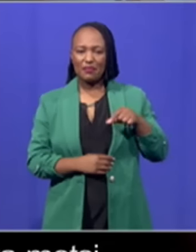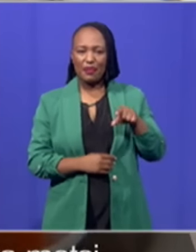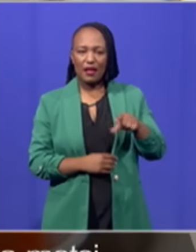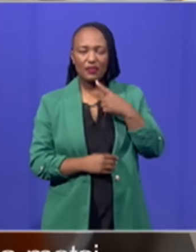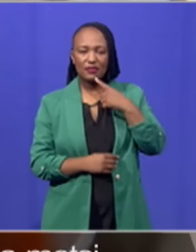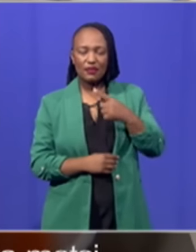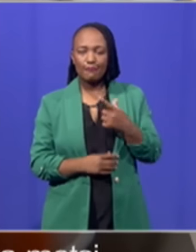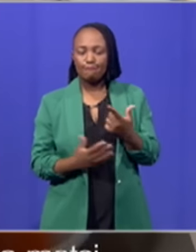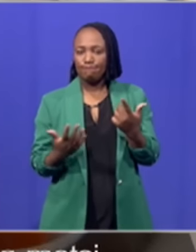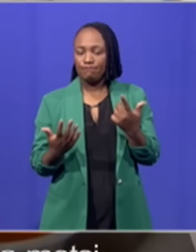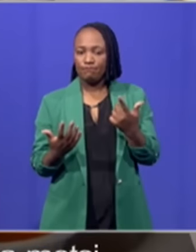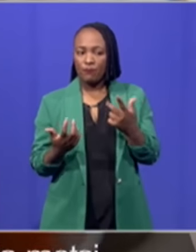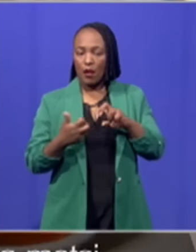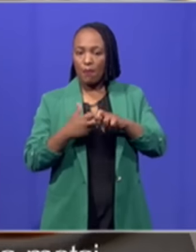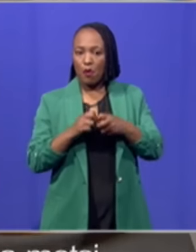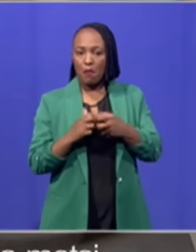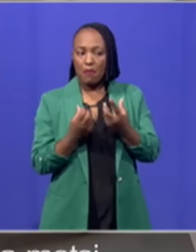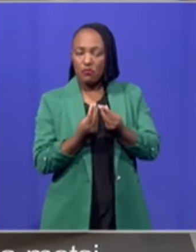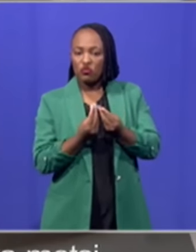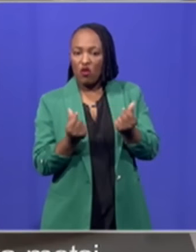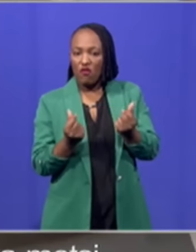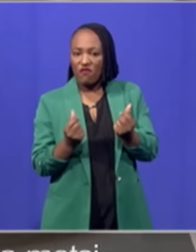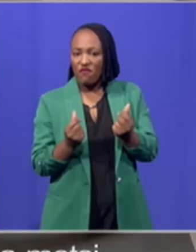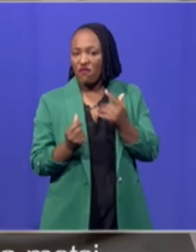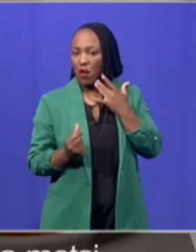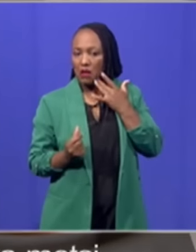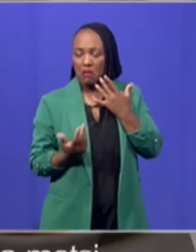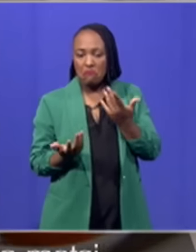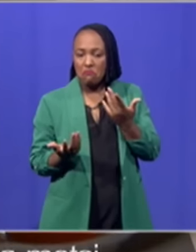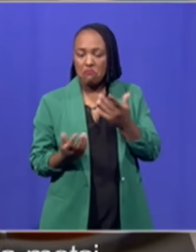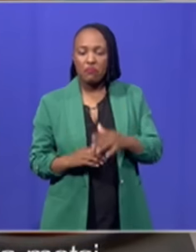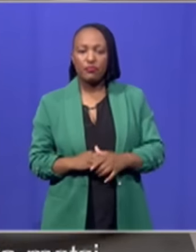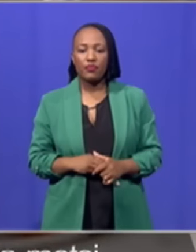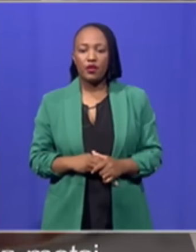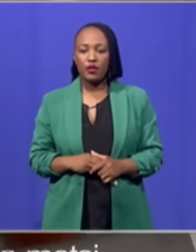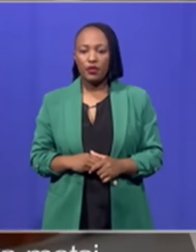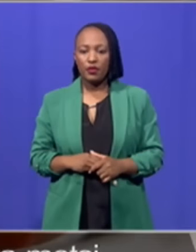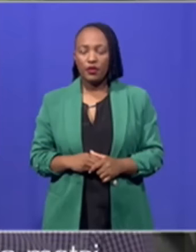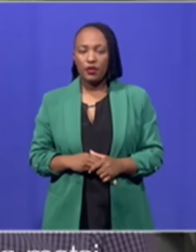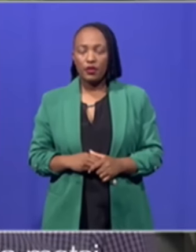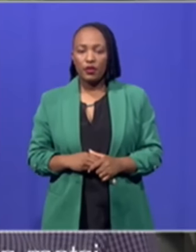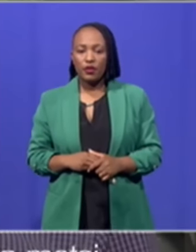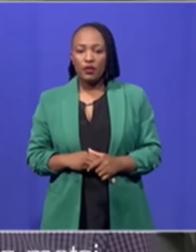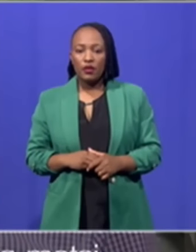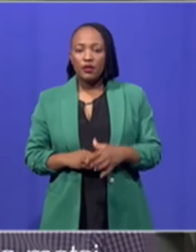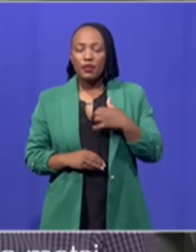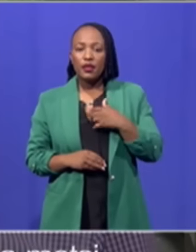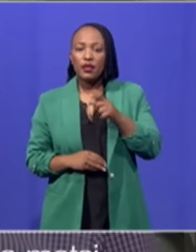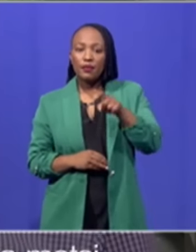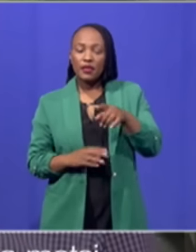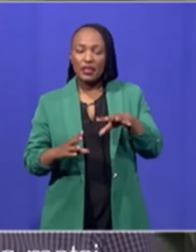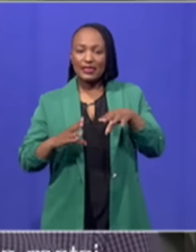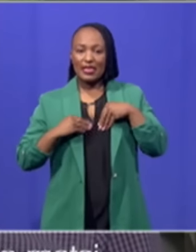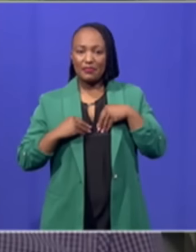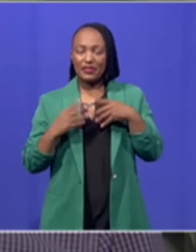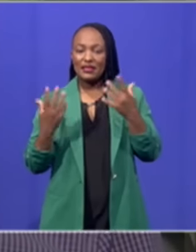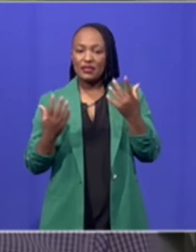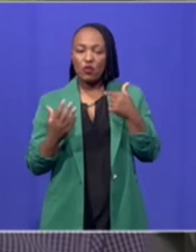ba ya letlha la gore mathata ano a tla rarabololwa neng. I must accept that our intervention is very